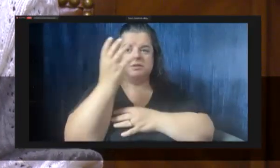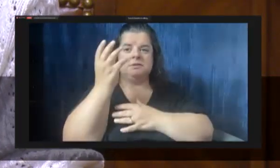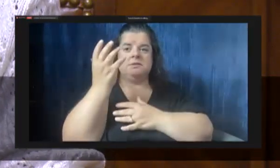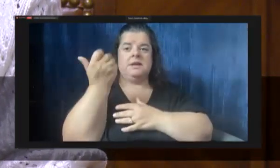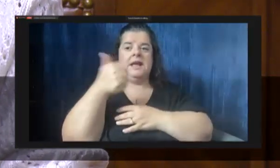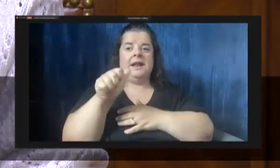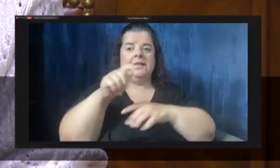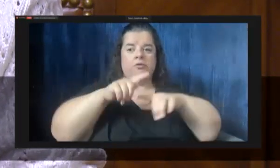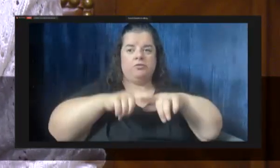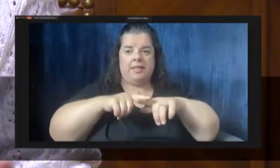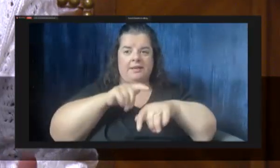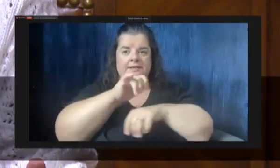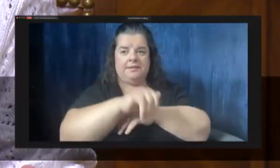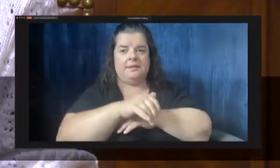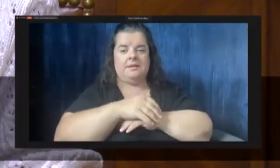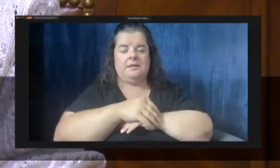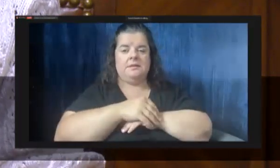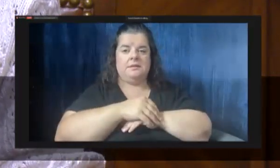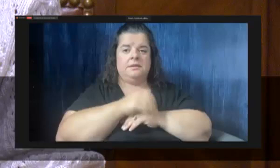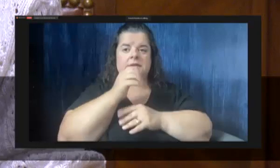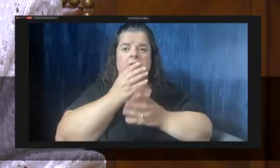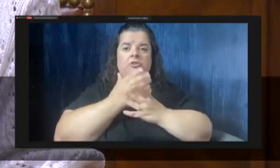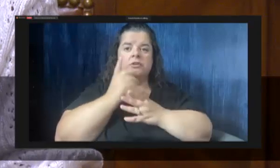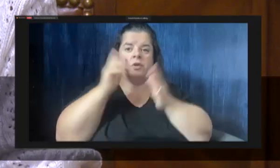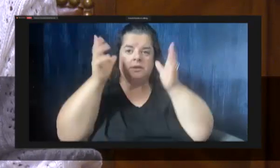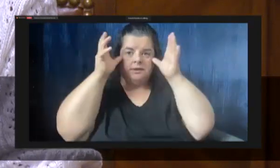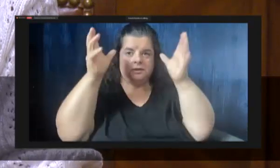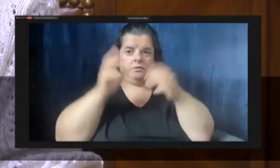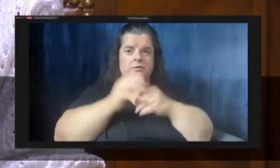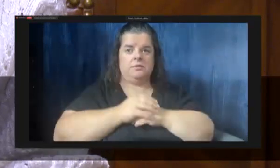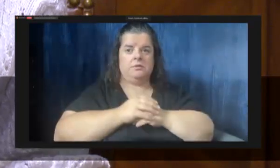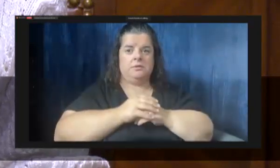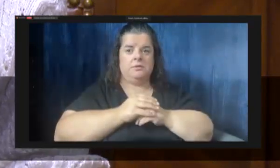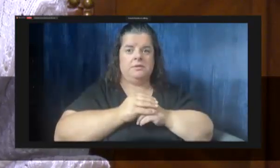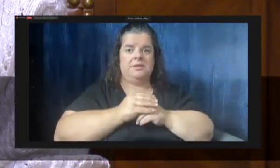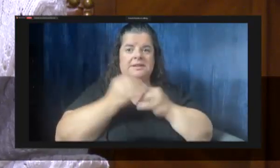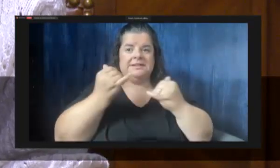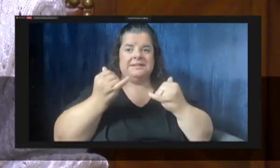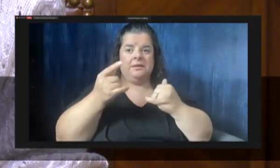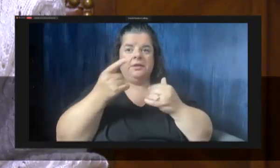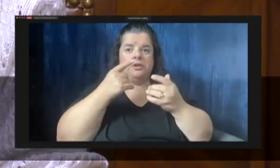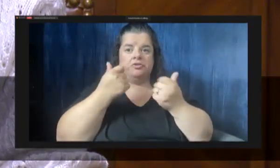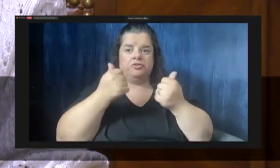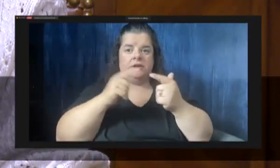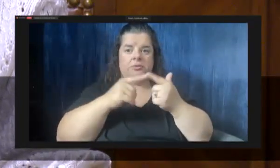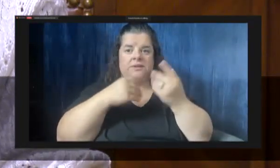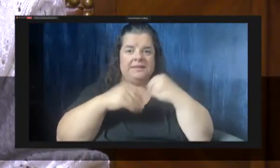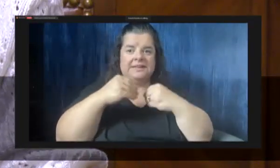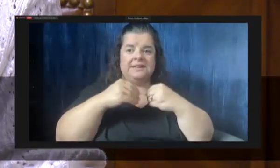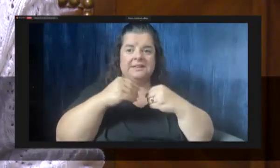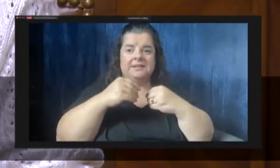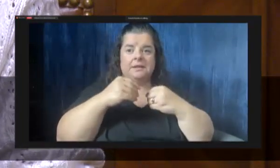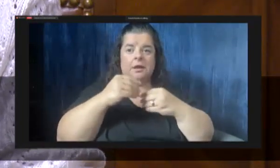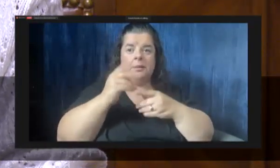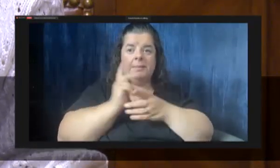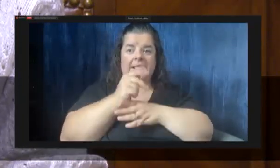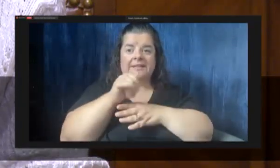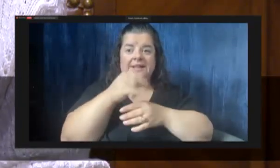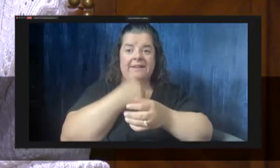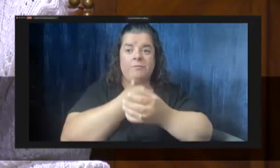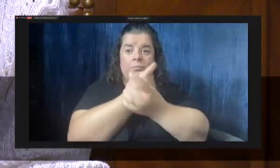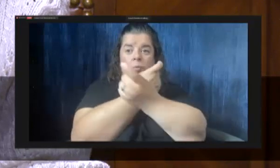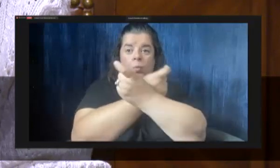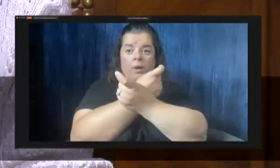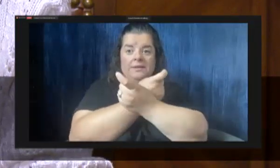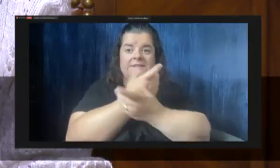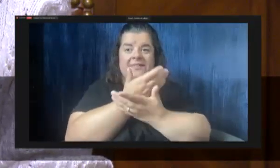them. And it's not good for the deer, because now they are trying to eat poisonous plants. They are eating things they don't